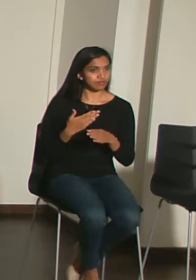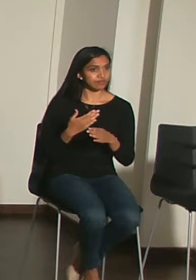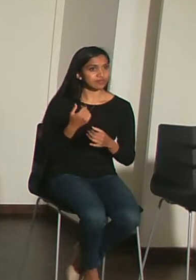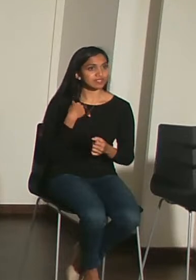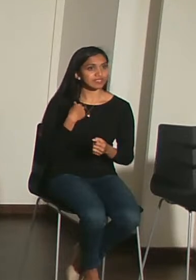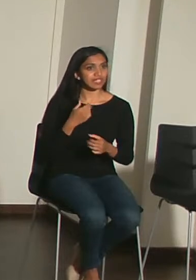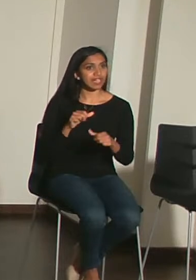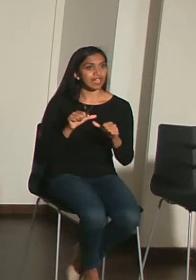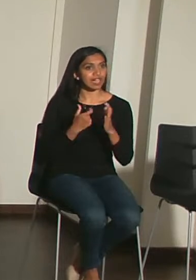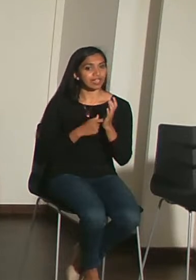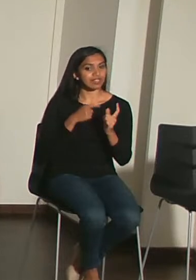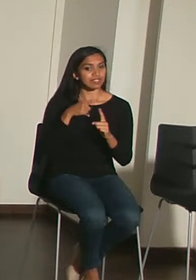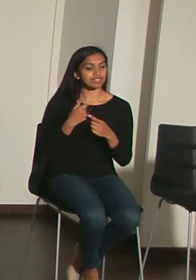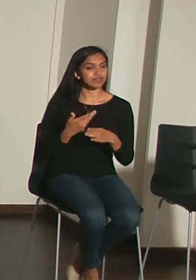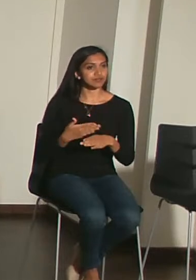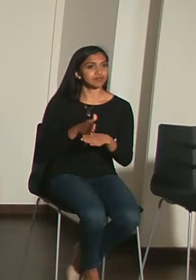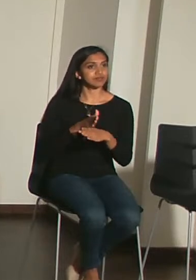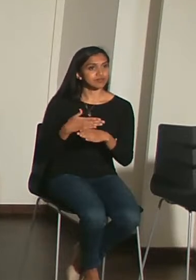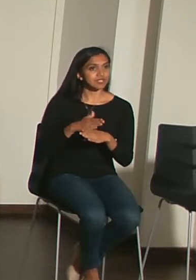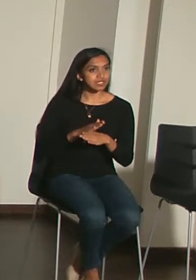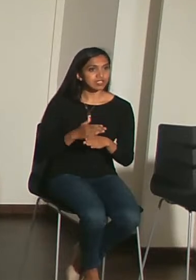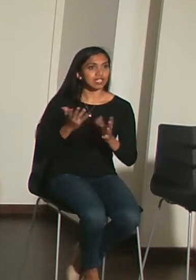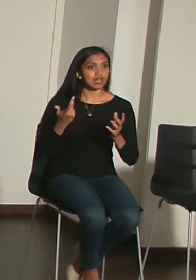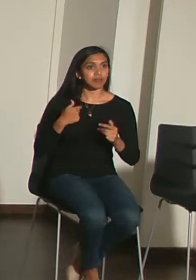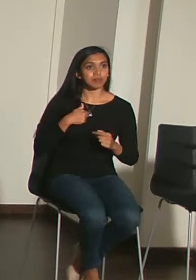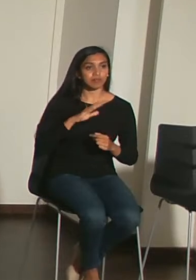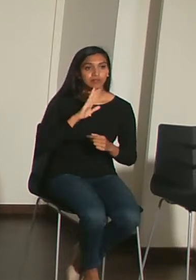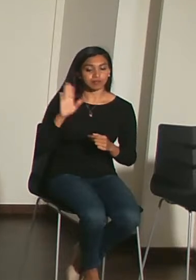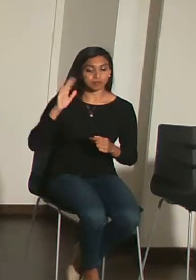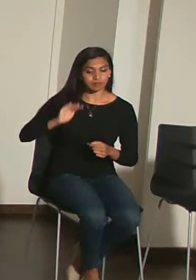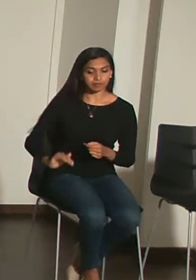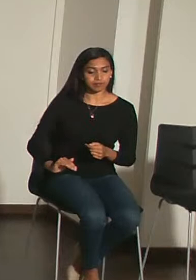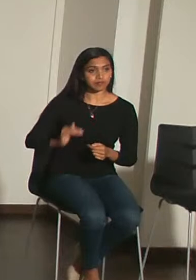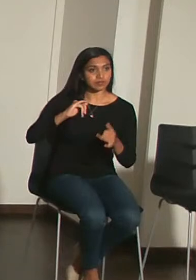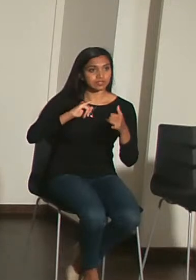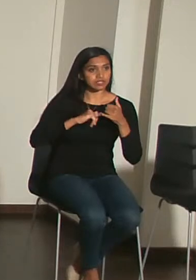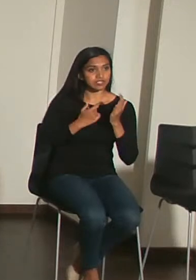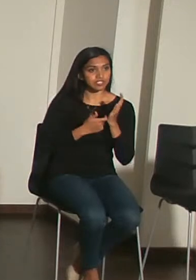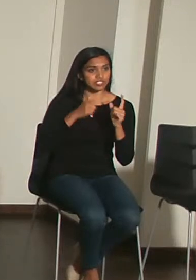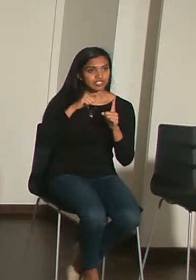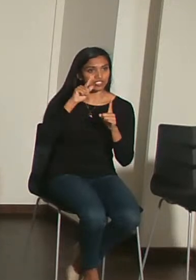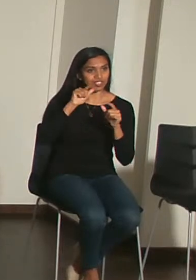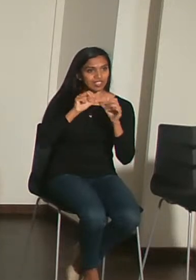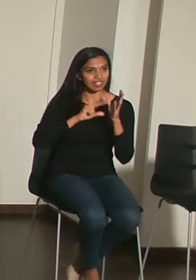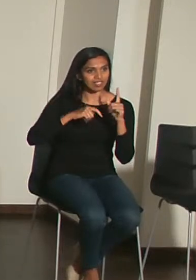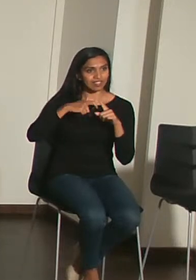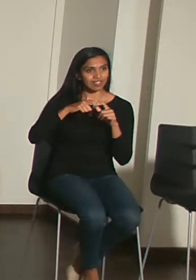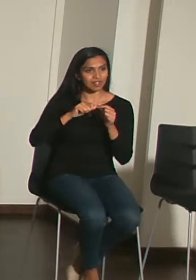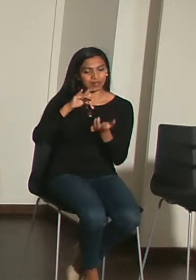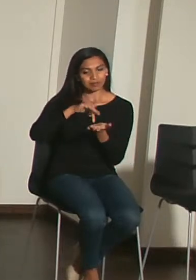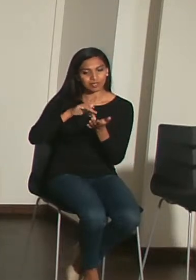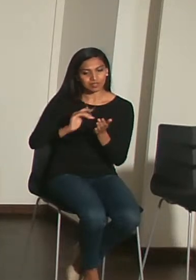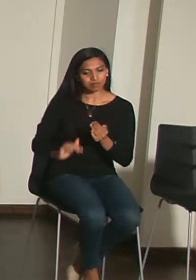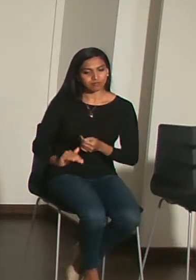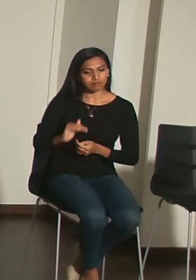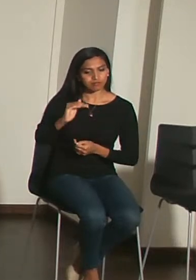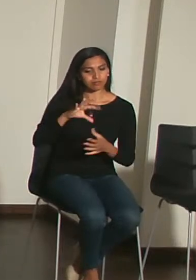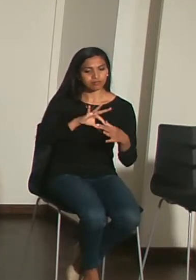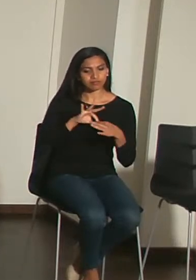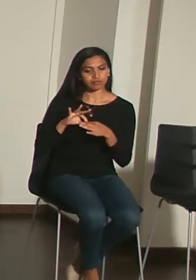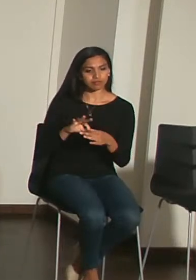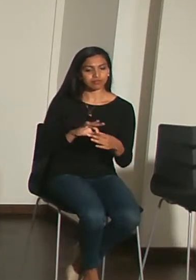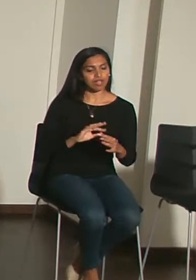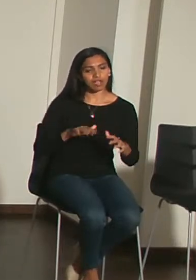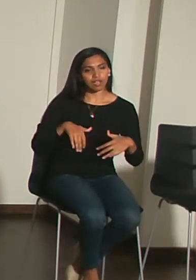the story about how enfranchisement happened in Sri Lanka in relation to women, and I'm also telling